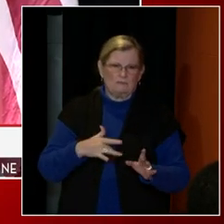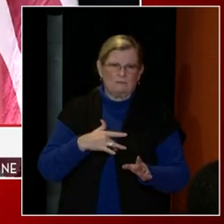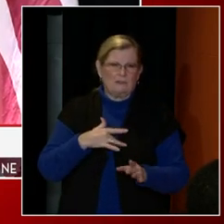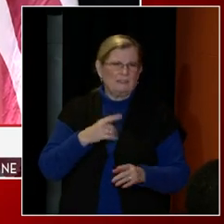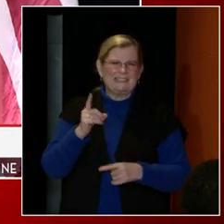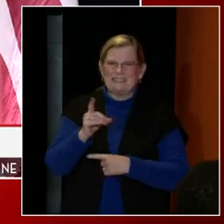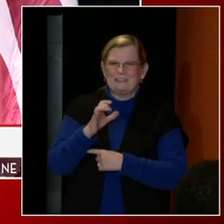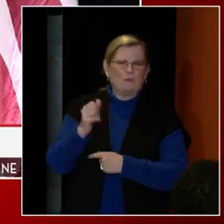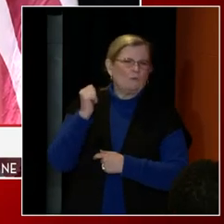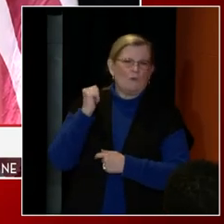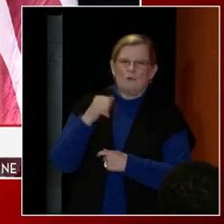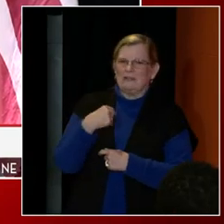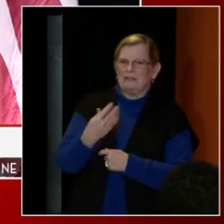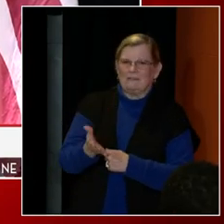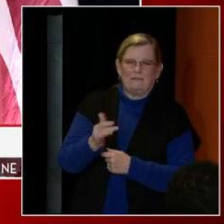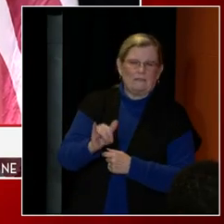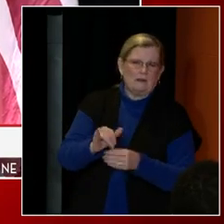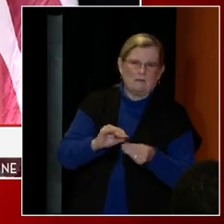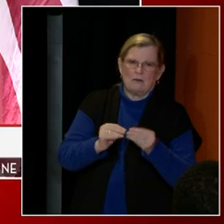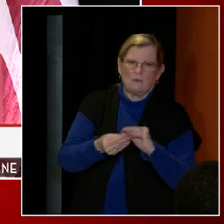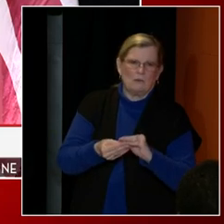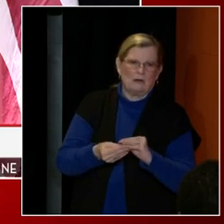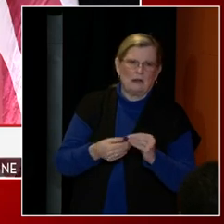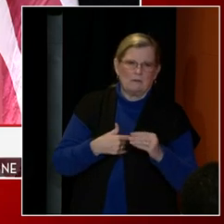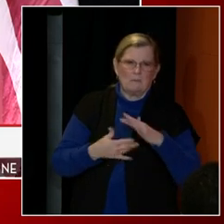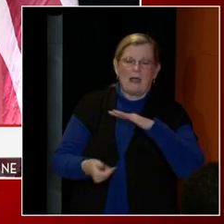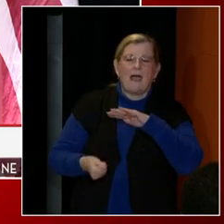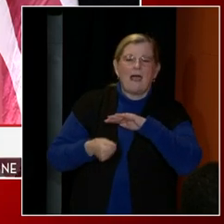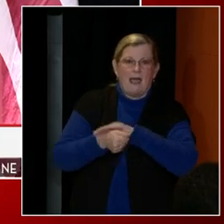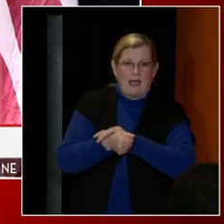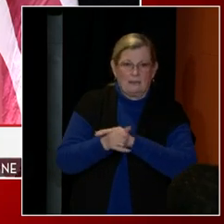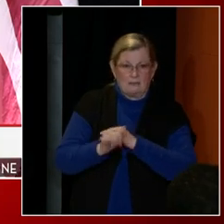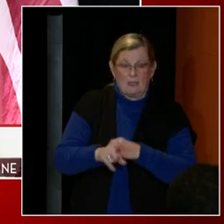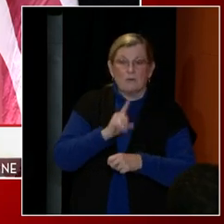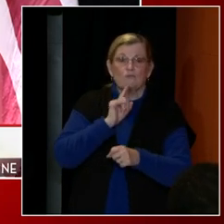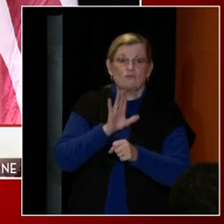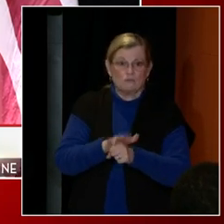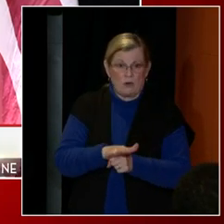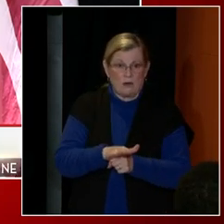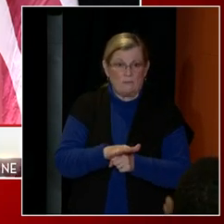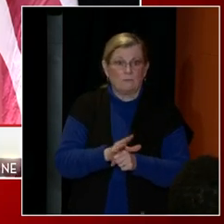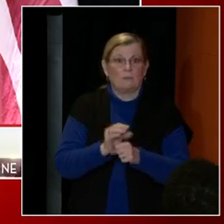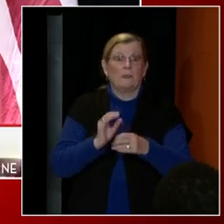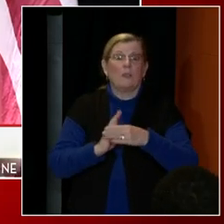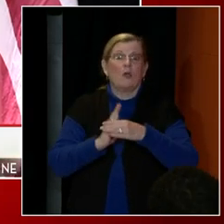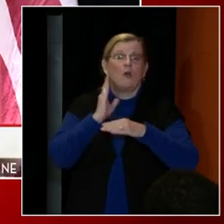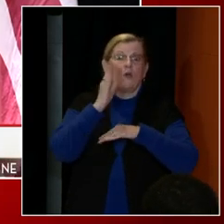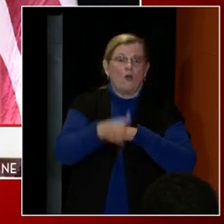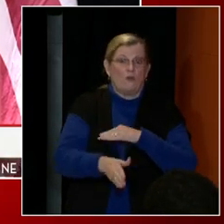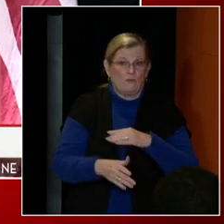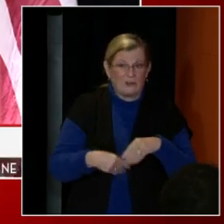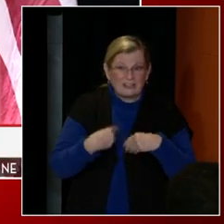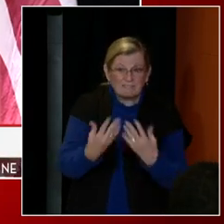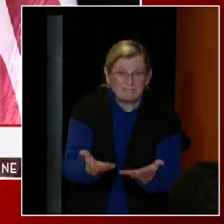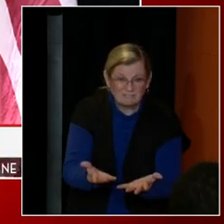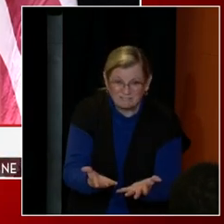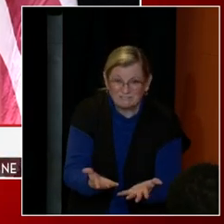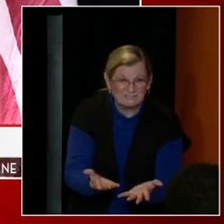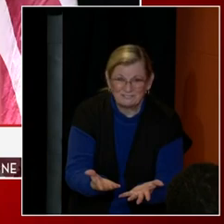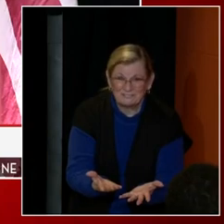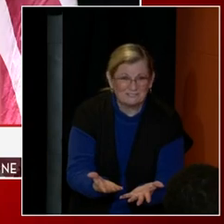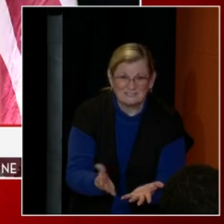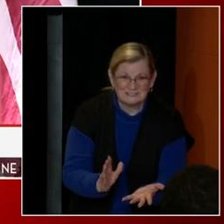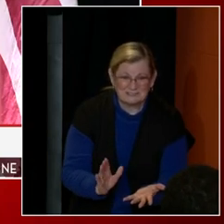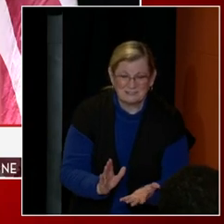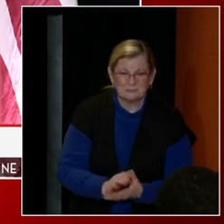We want to underpromise and overdeliver. So I'm not going to get boxed into that type of scenario. What those